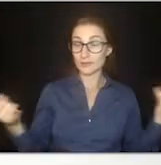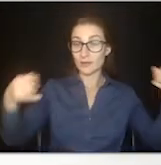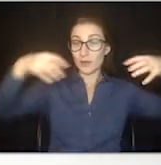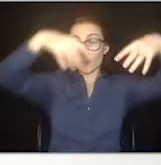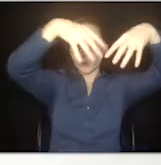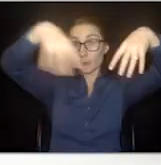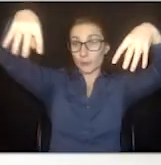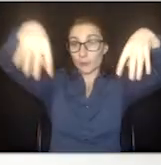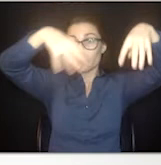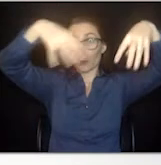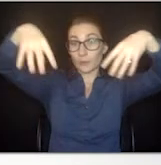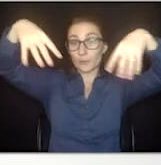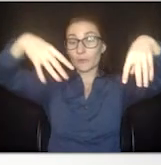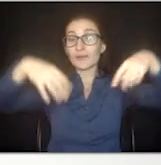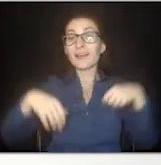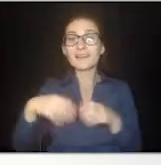strings